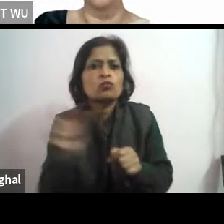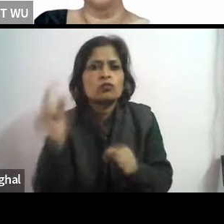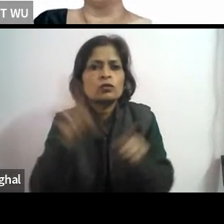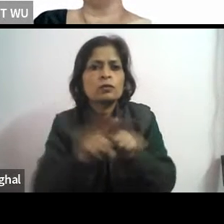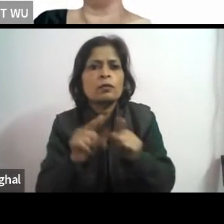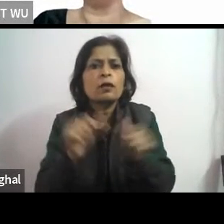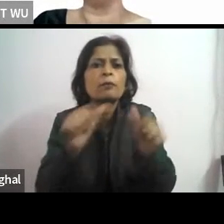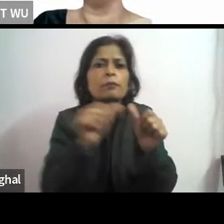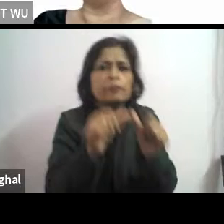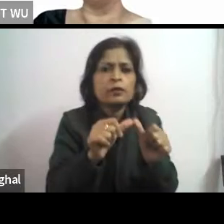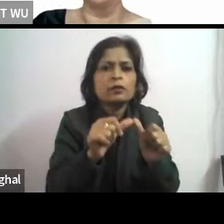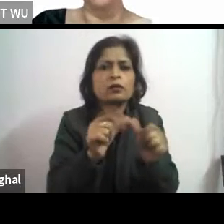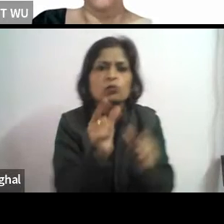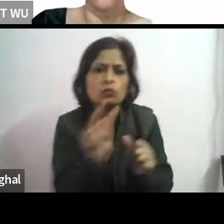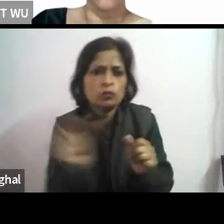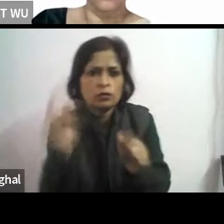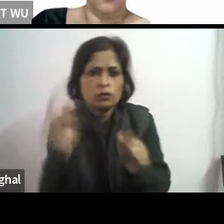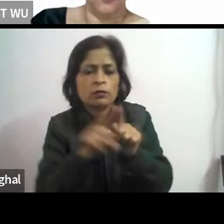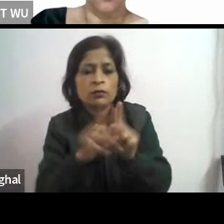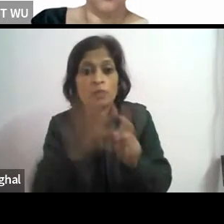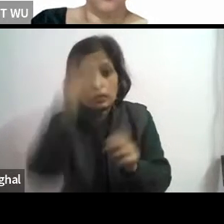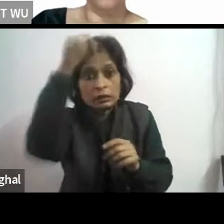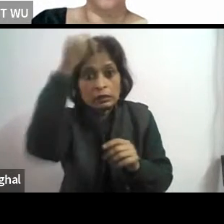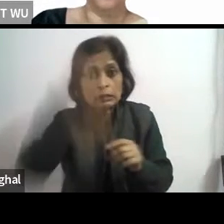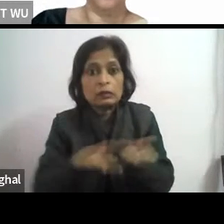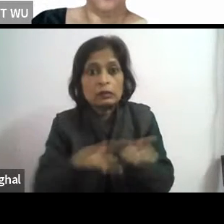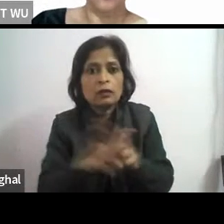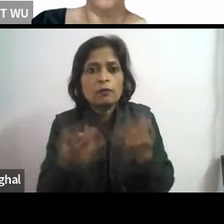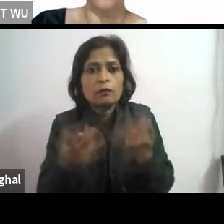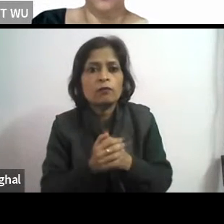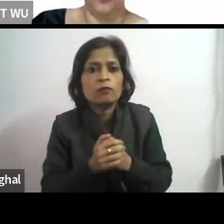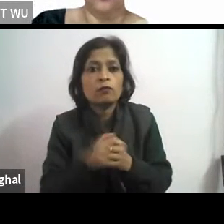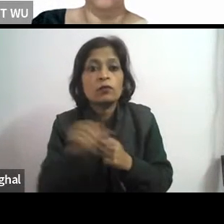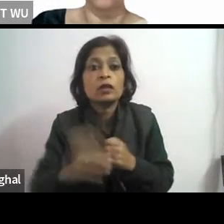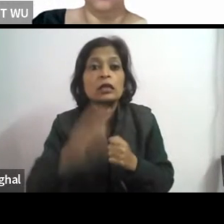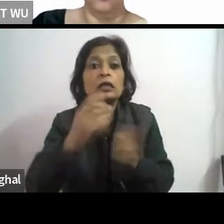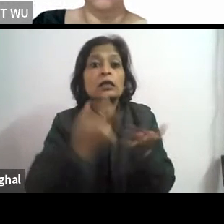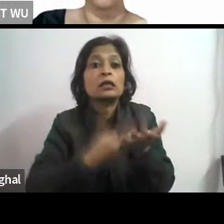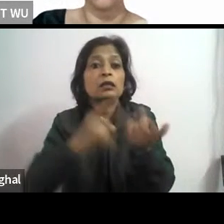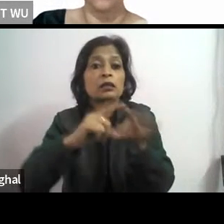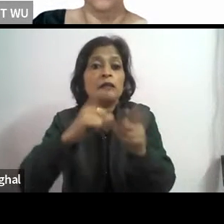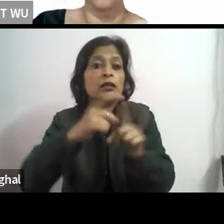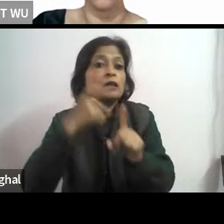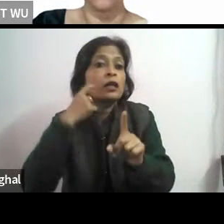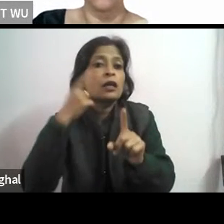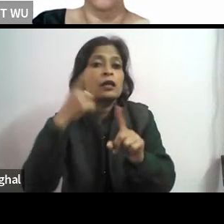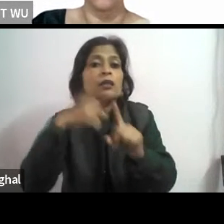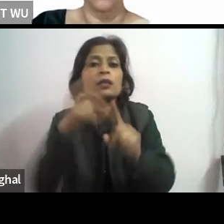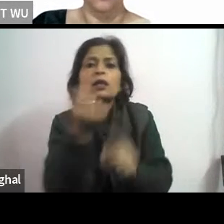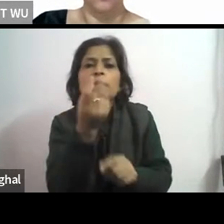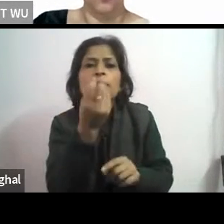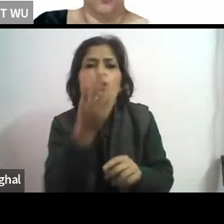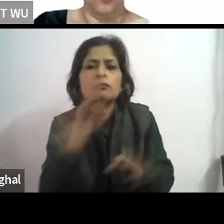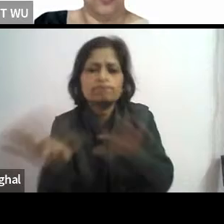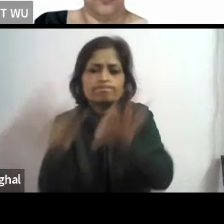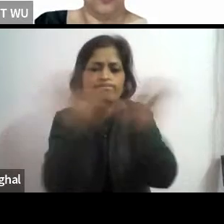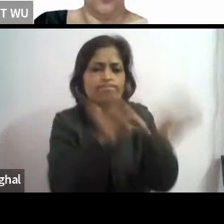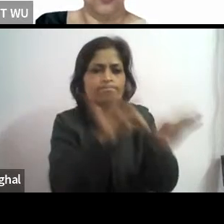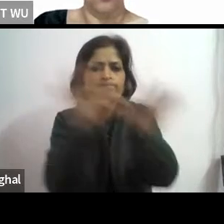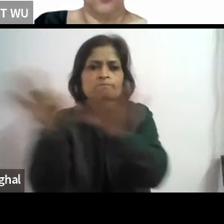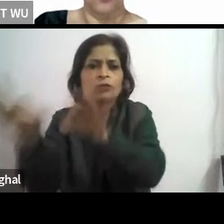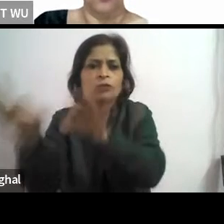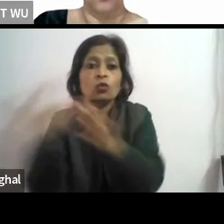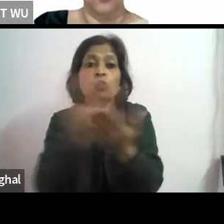admission. I think now India should focus more on credit transfer, and that too course-wise.